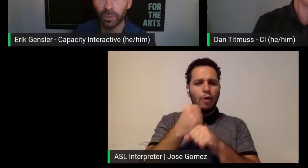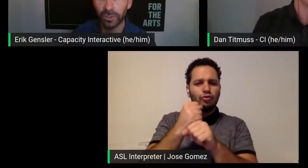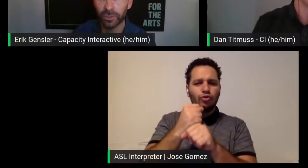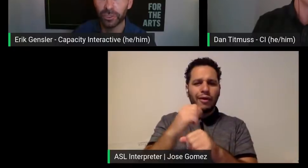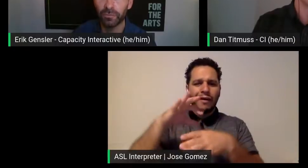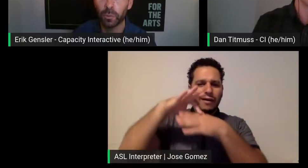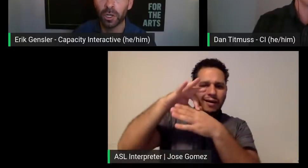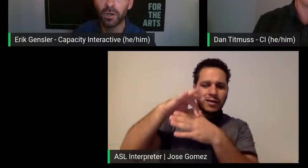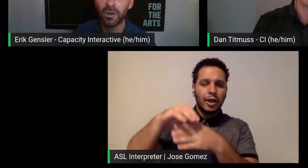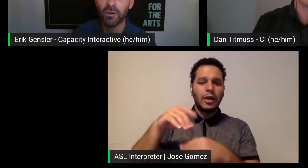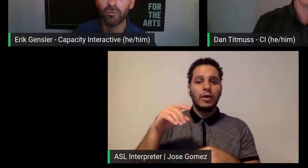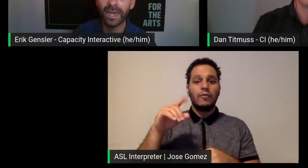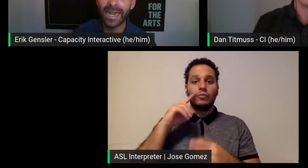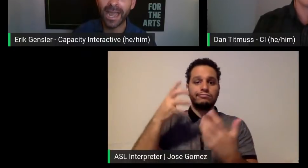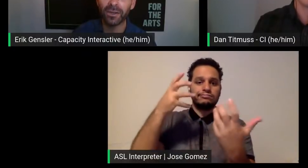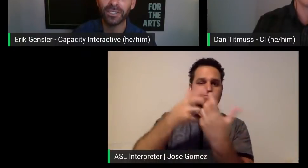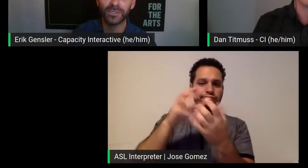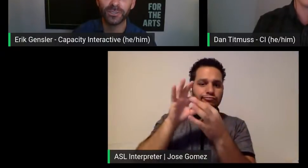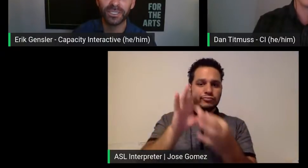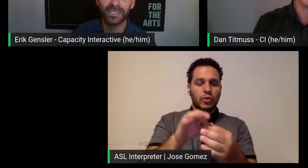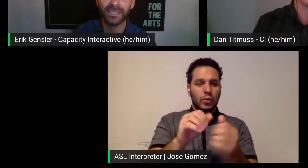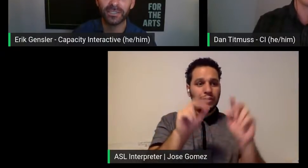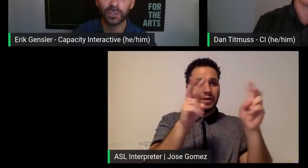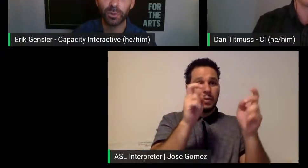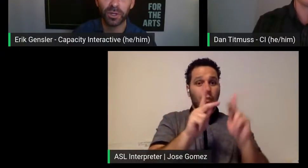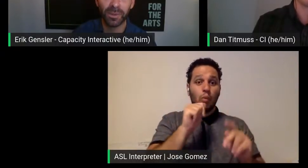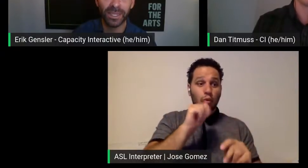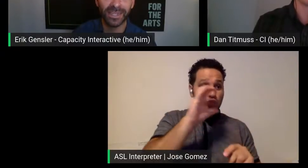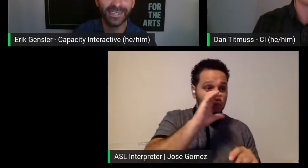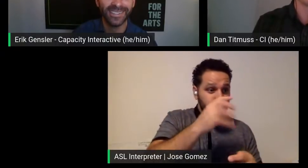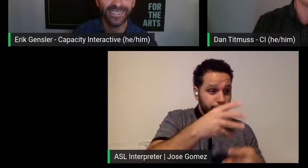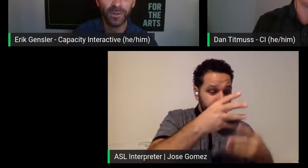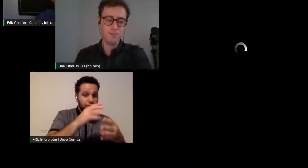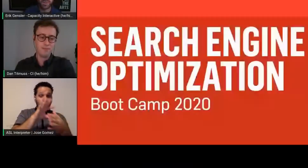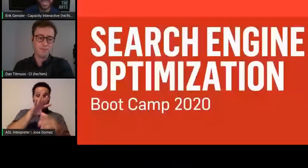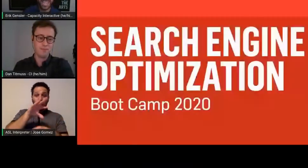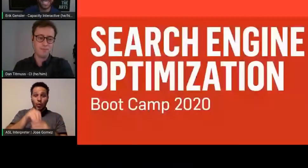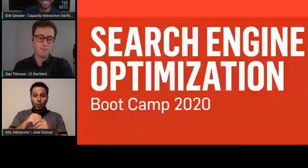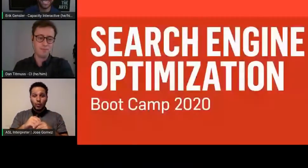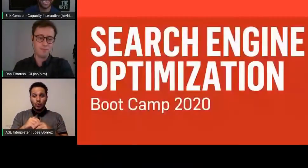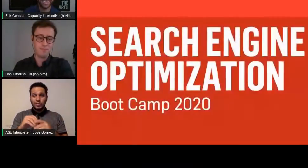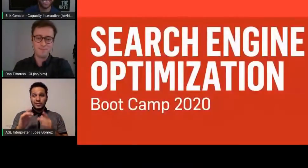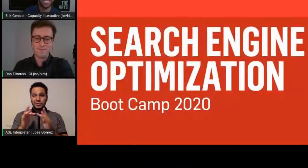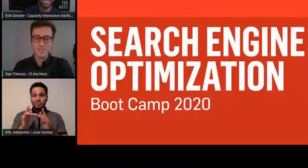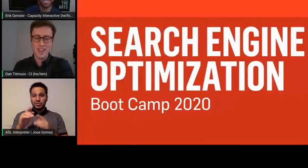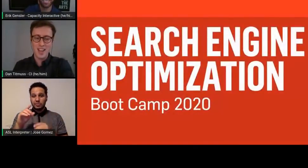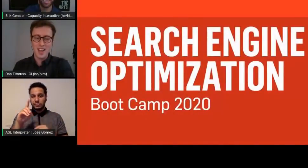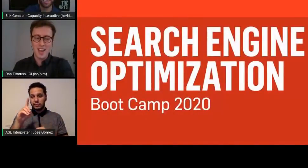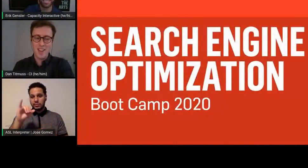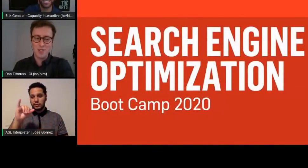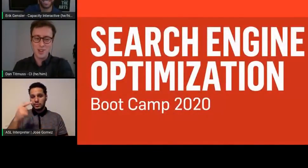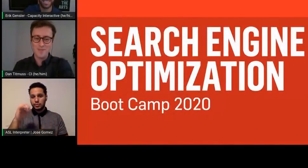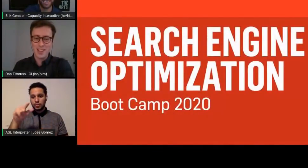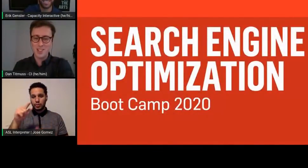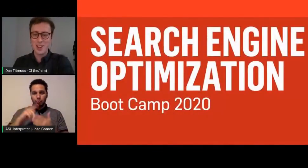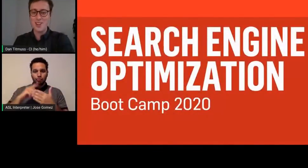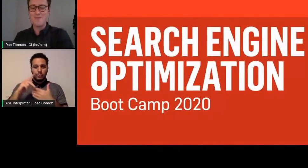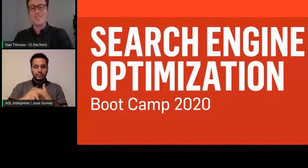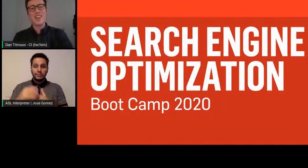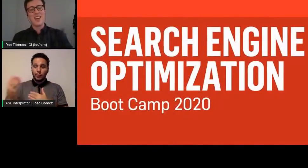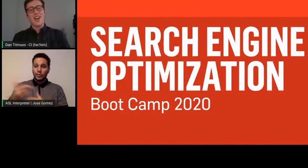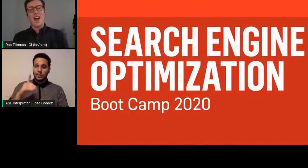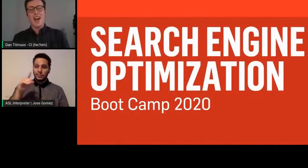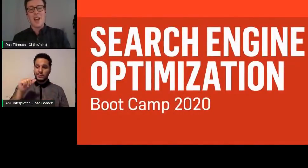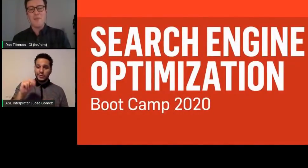topics that people are searching for right now, including digital programming. Welcome, Dan. Hi, everyone. How's it